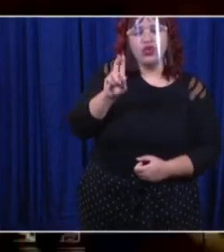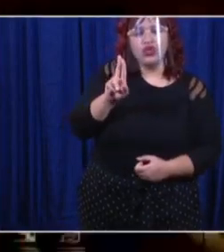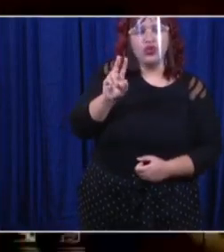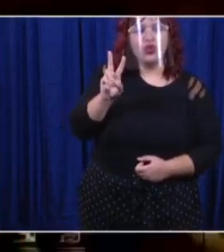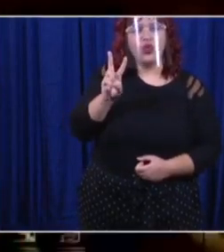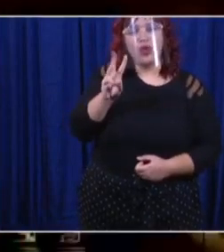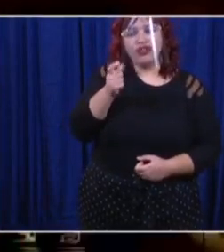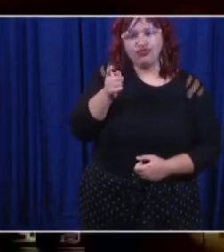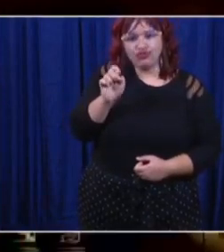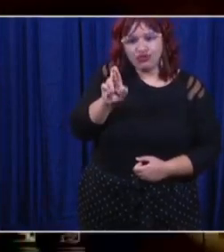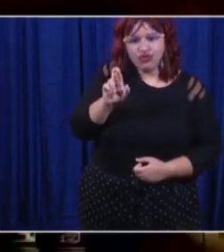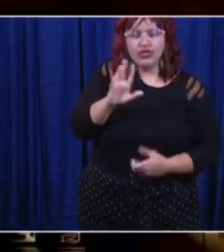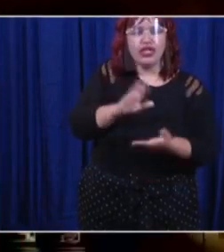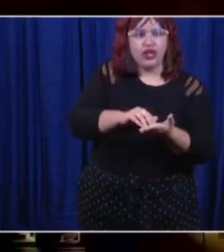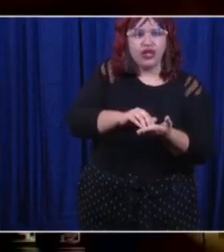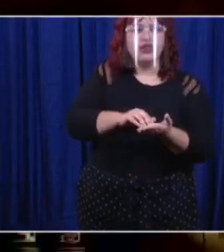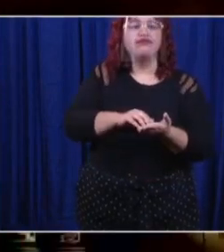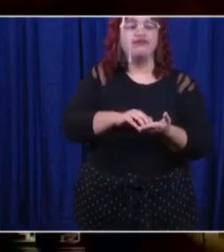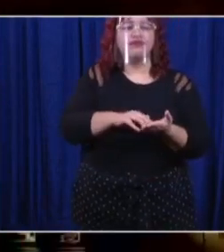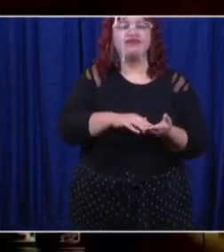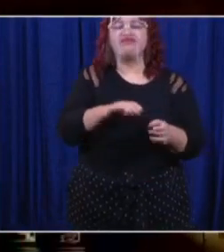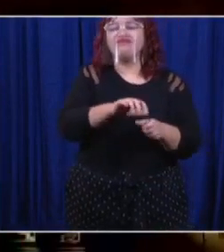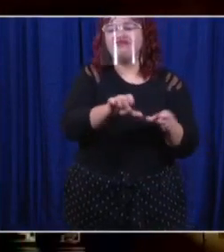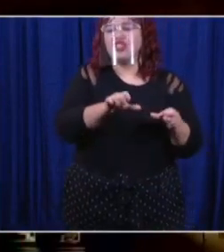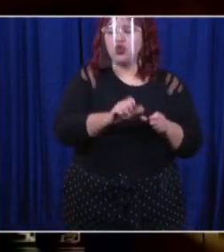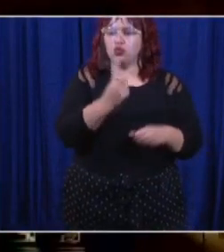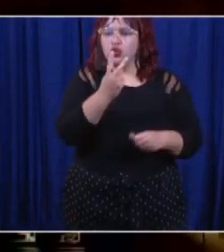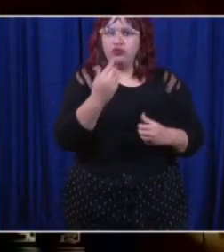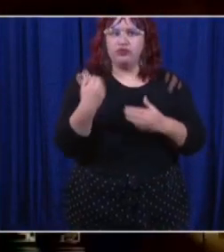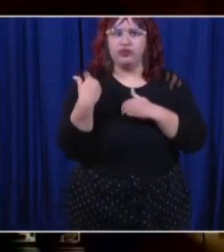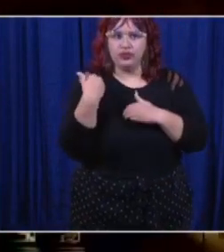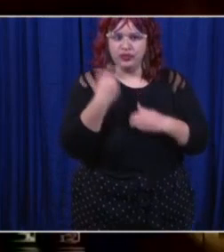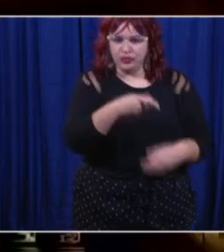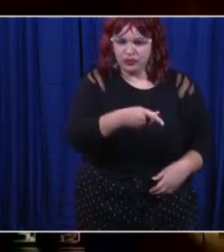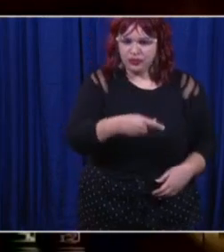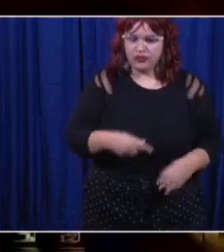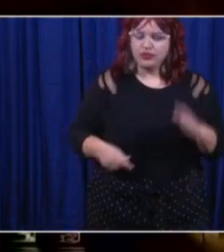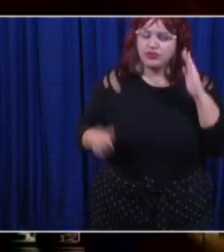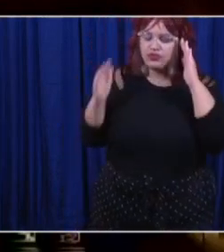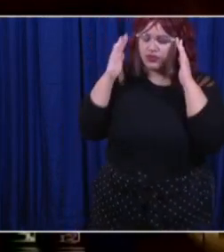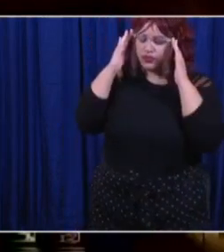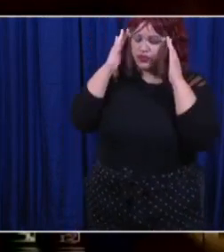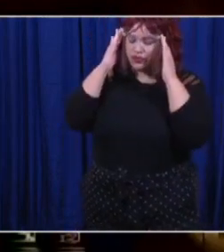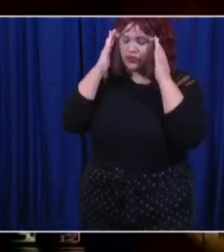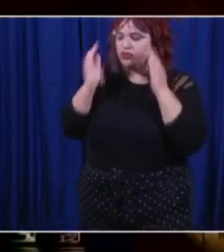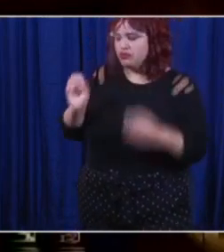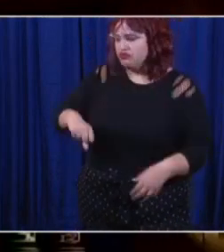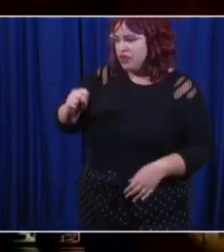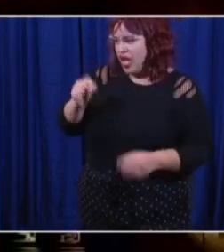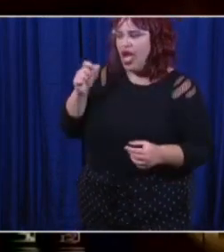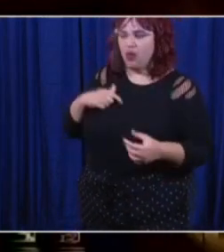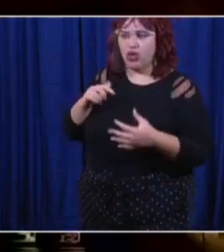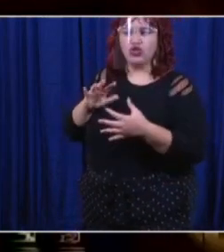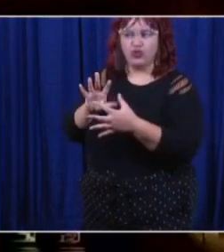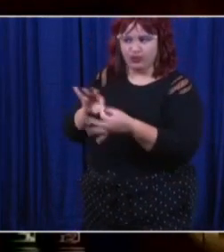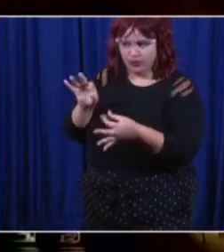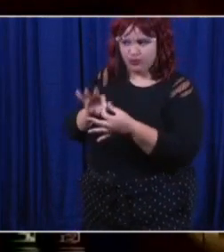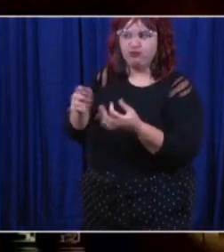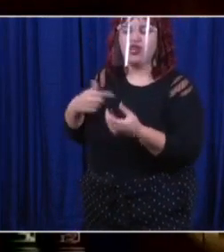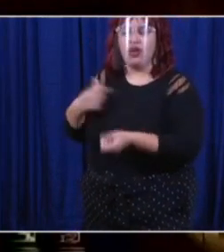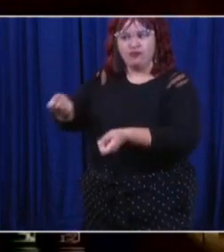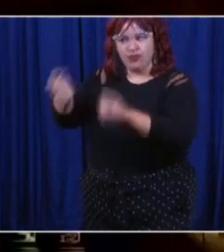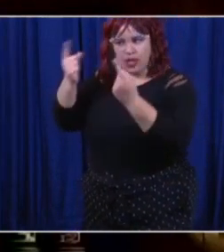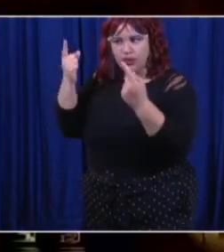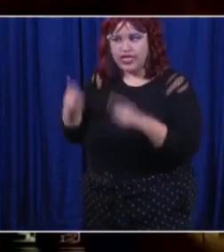Bruce. Just to echo a little bit of the experience that Bob is having up in Zone 1. Here